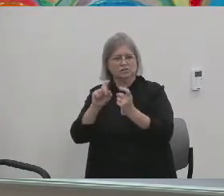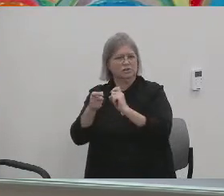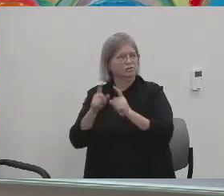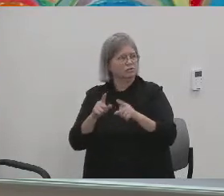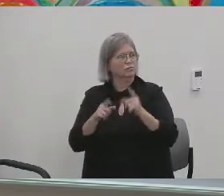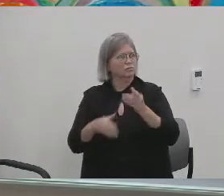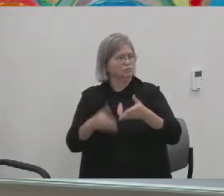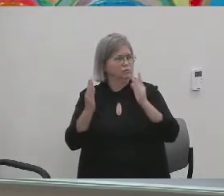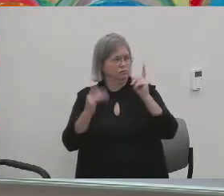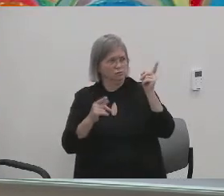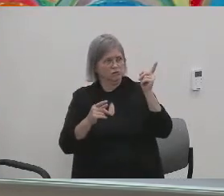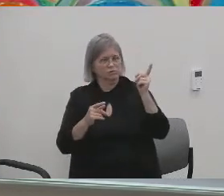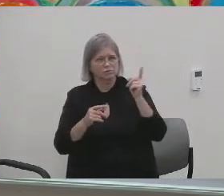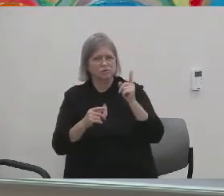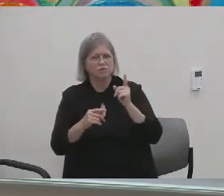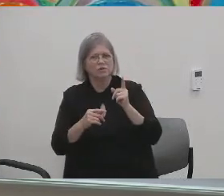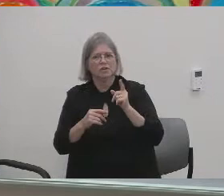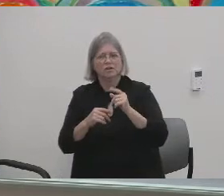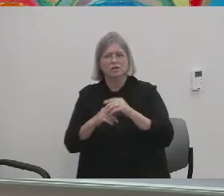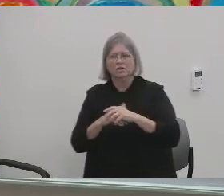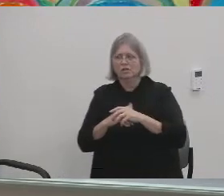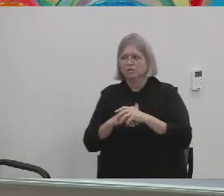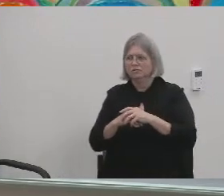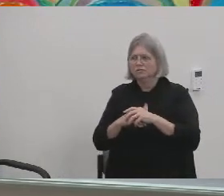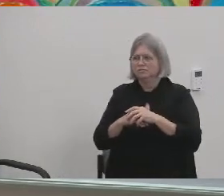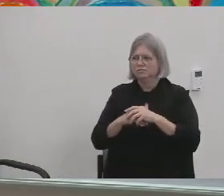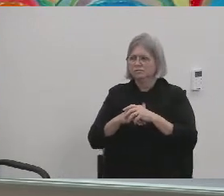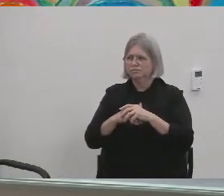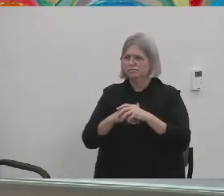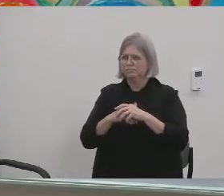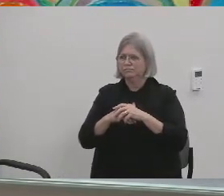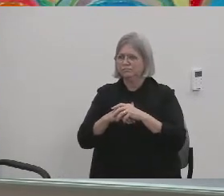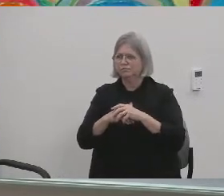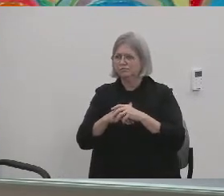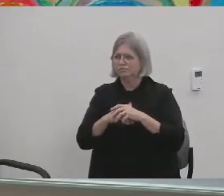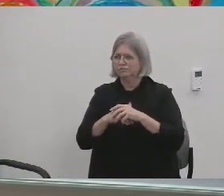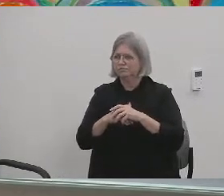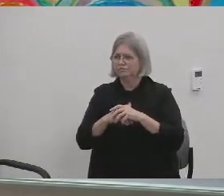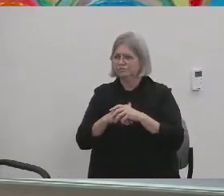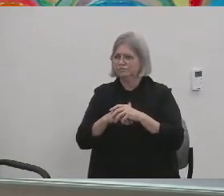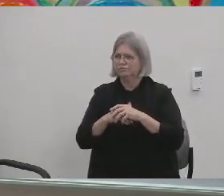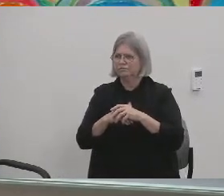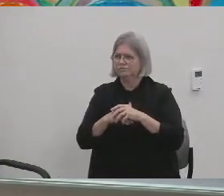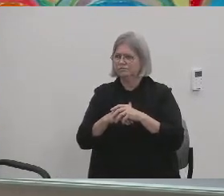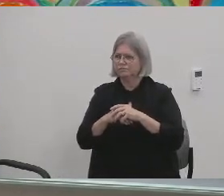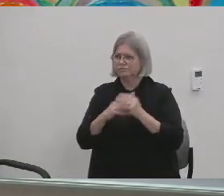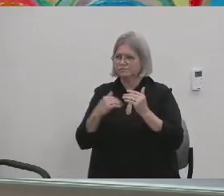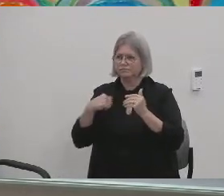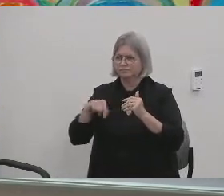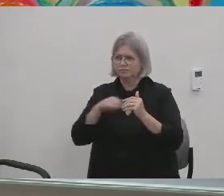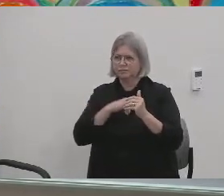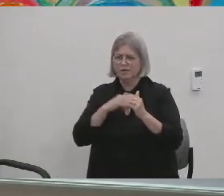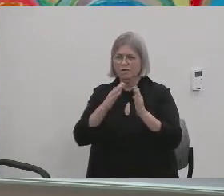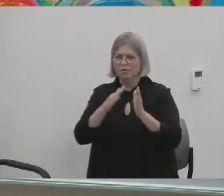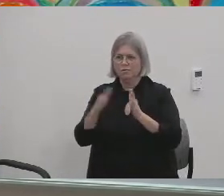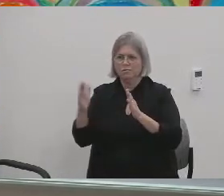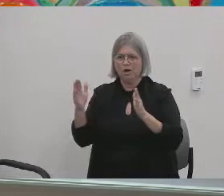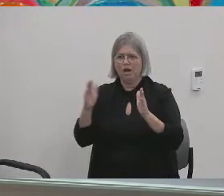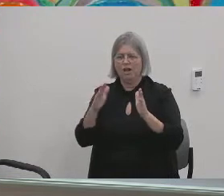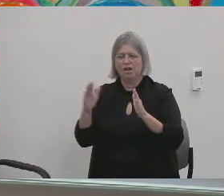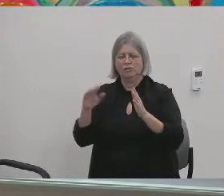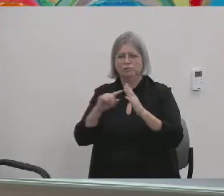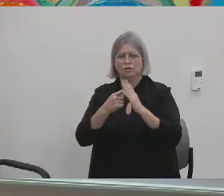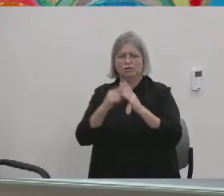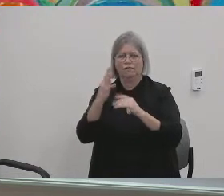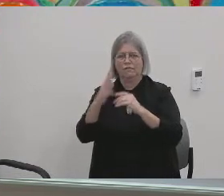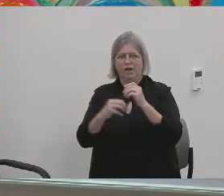voila. It just might be delayed. So When we planned starting 5 years ago, it